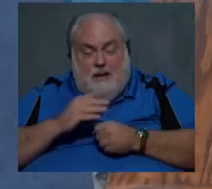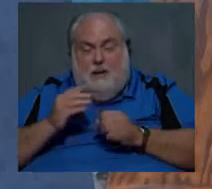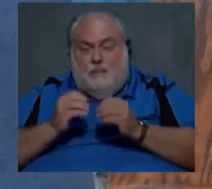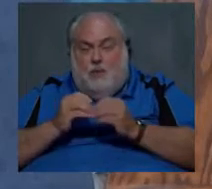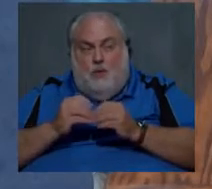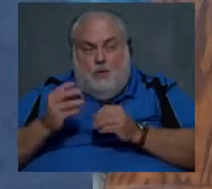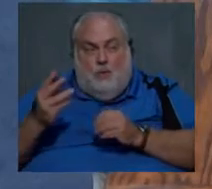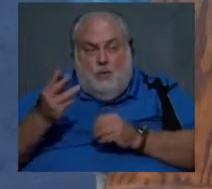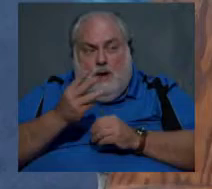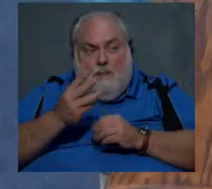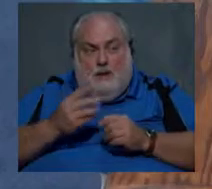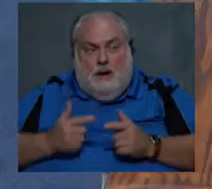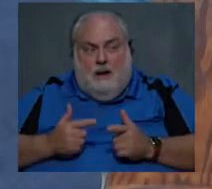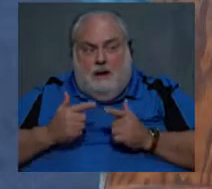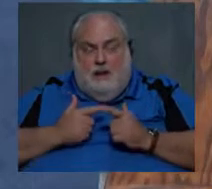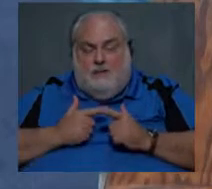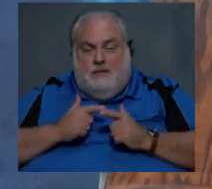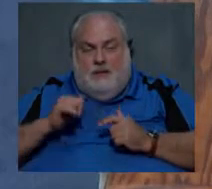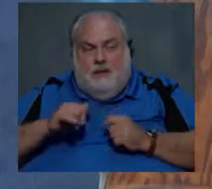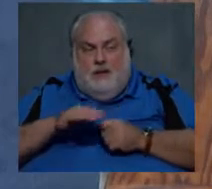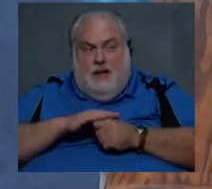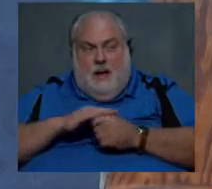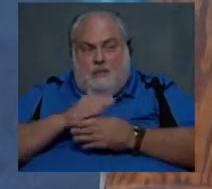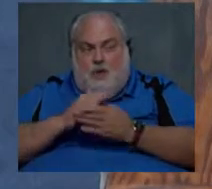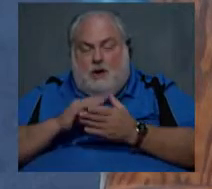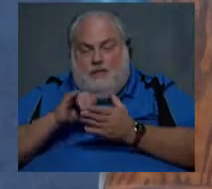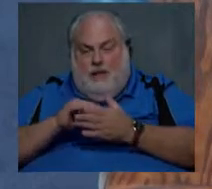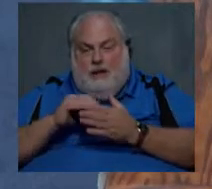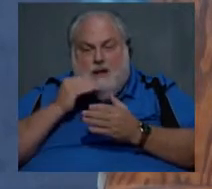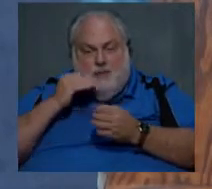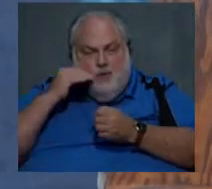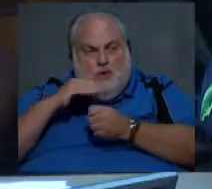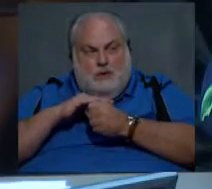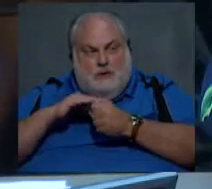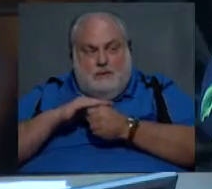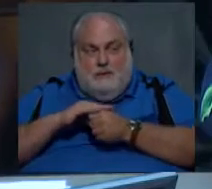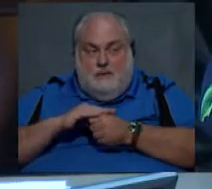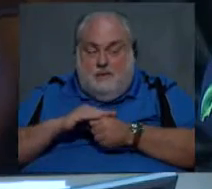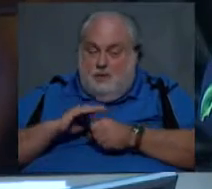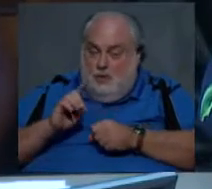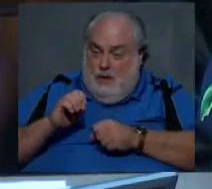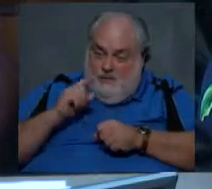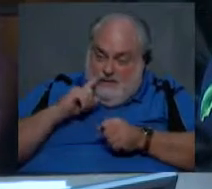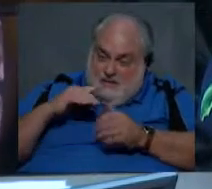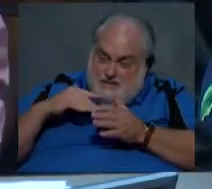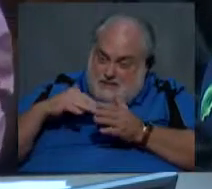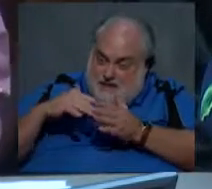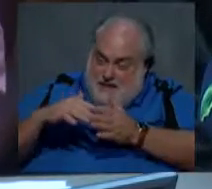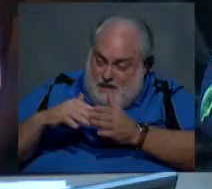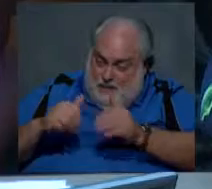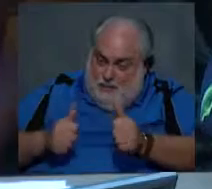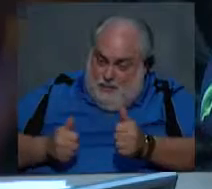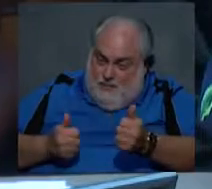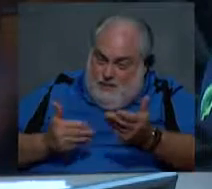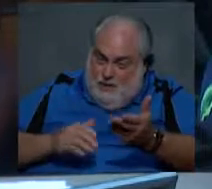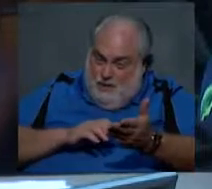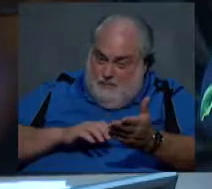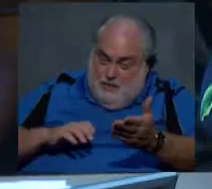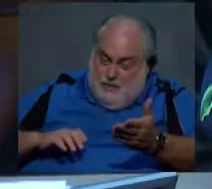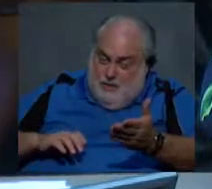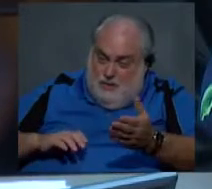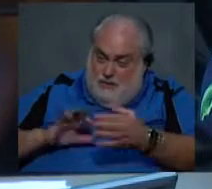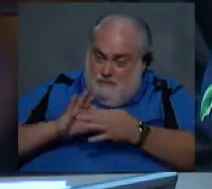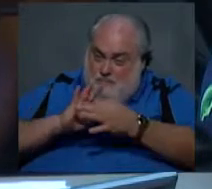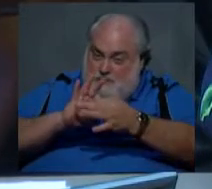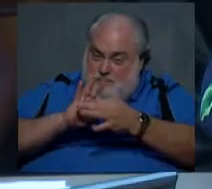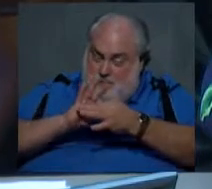west, but I've grown up in the neighborhood. I'm part of the neighborhood, so. Do you have any studies that you've presented to this commission